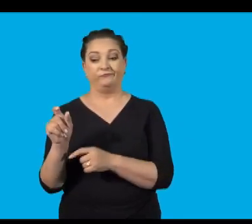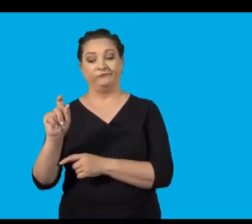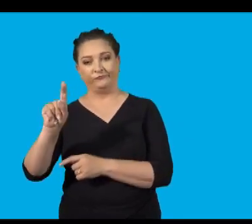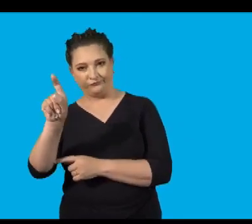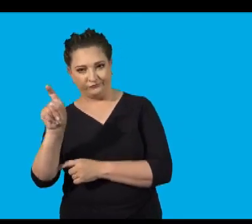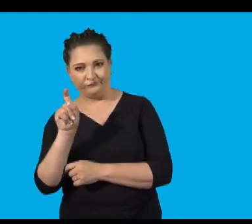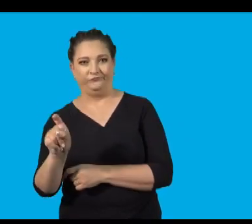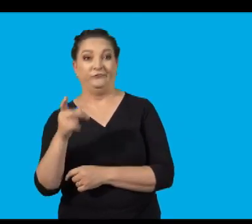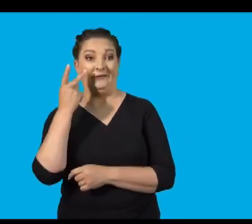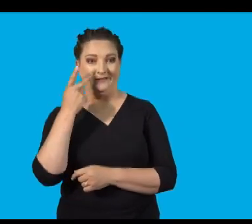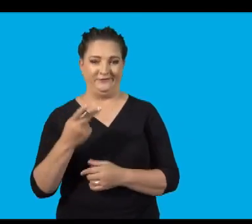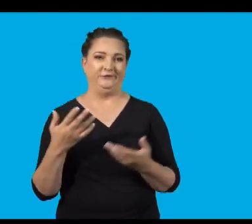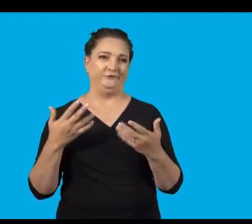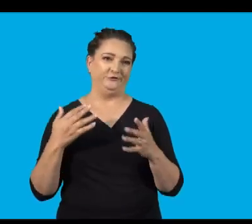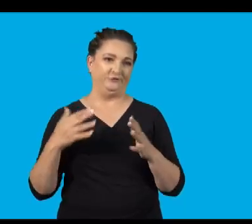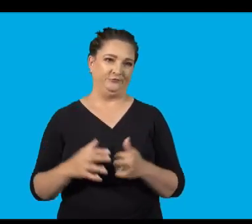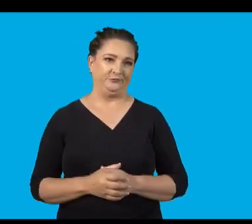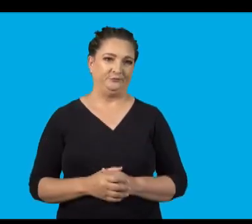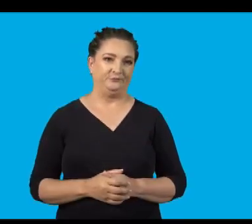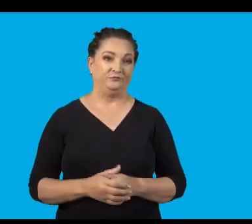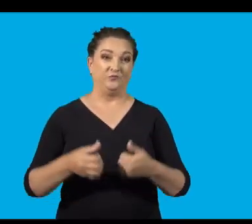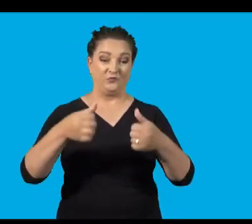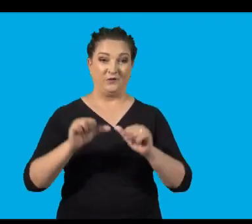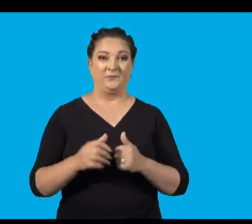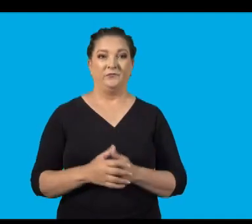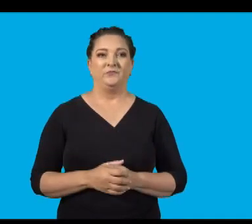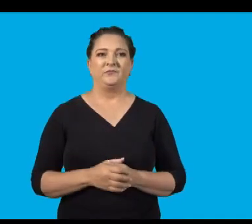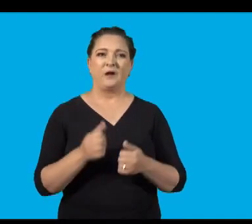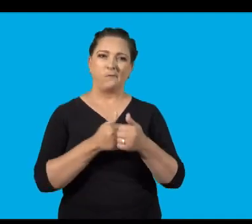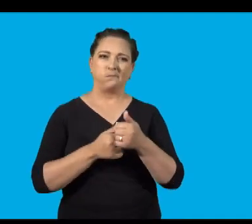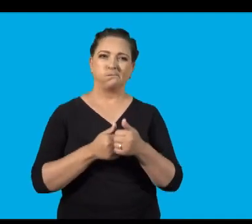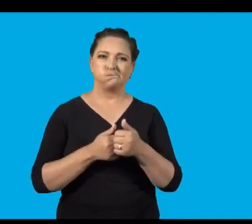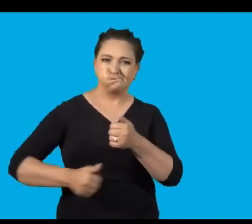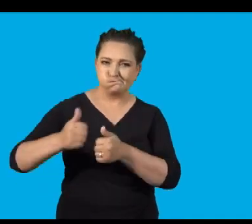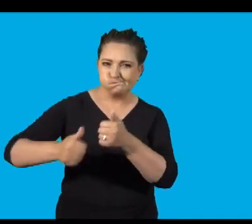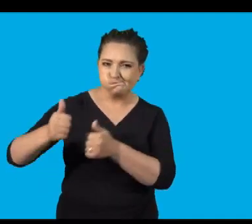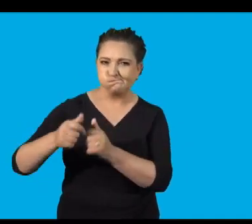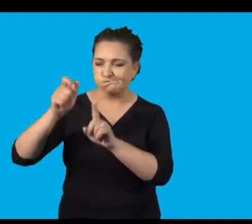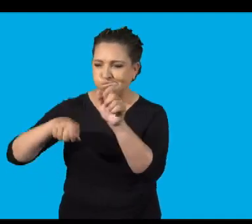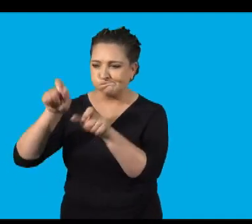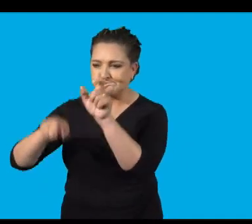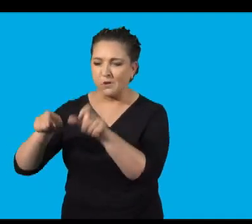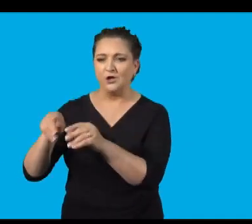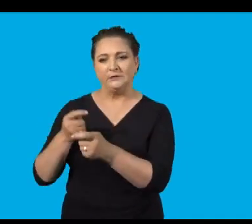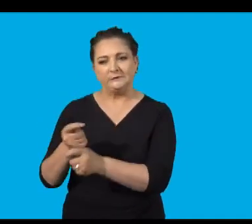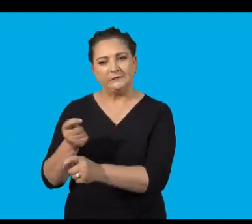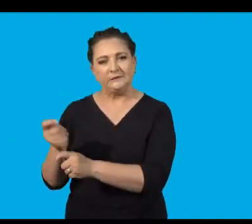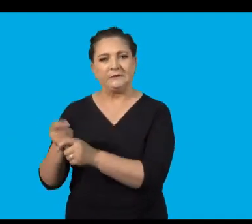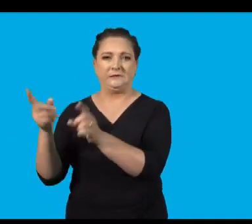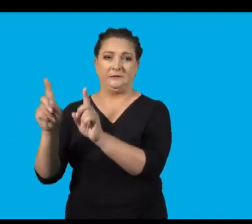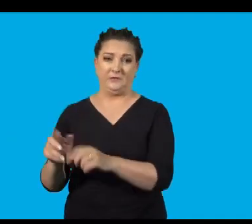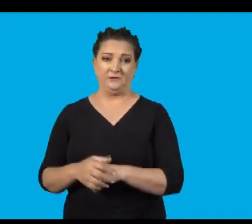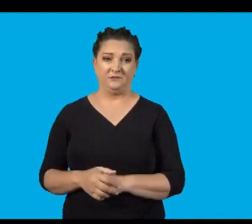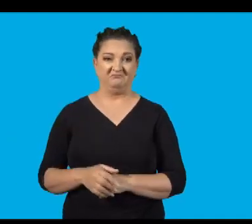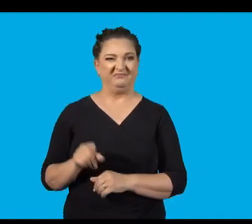fulfilled as well, okay? In our next set of questions, The senior citizens were treated special.